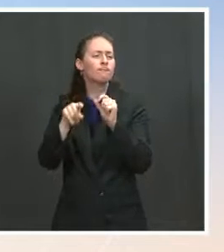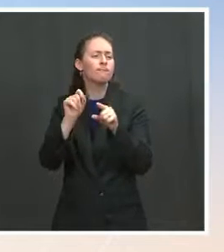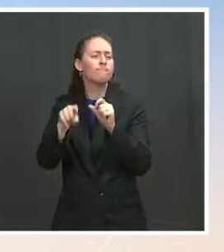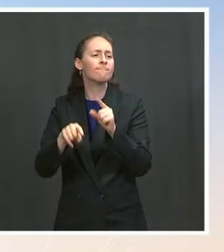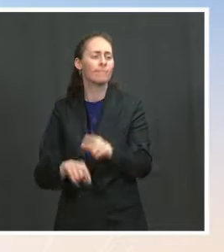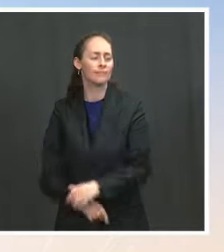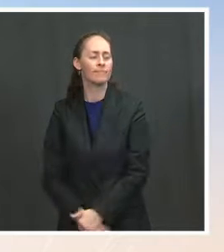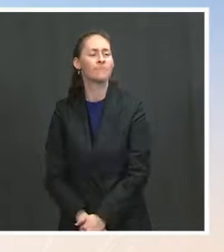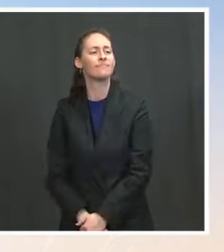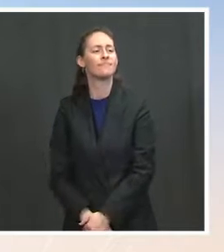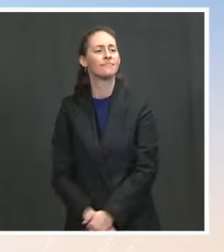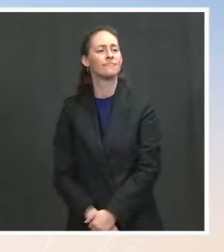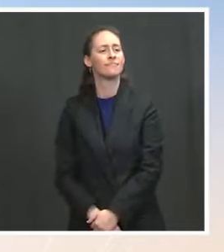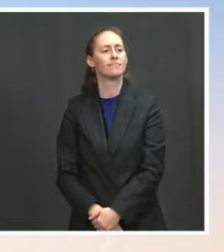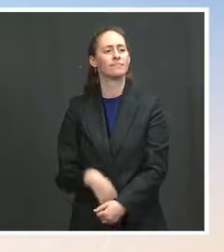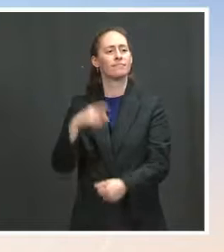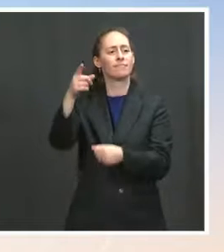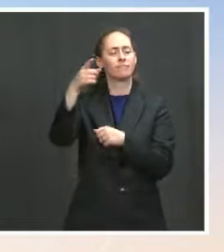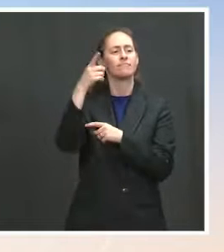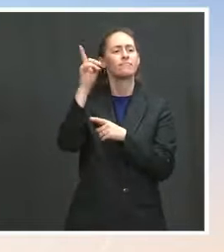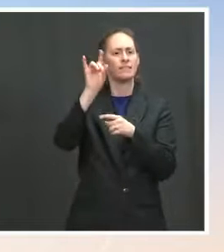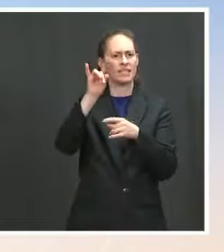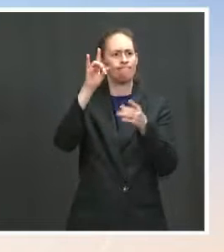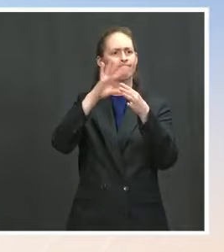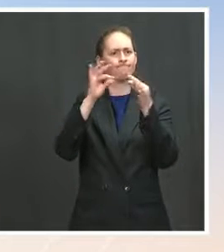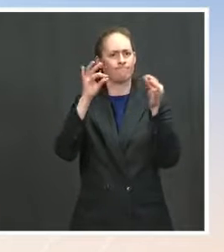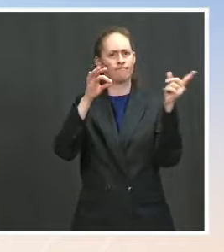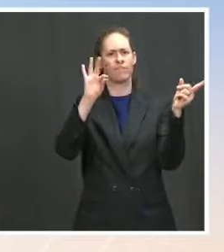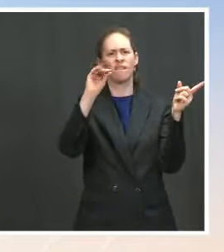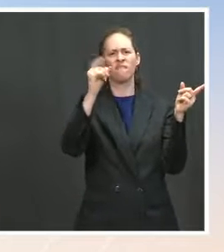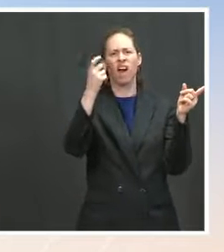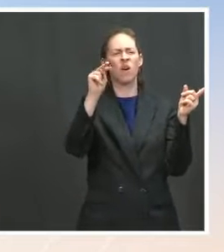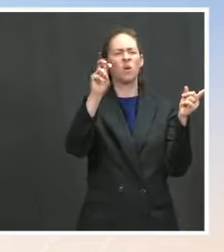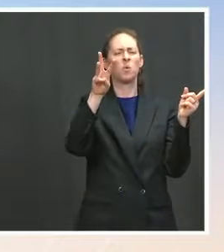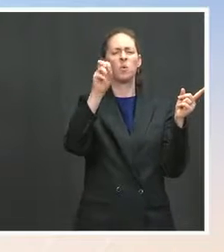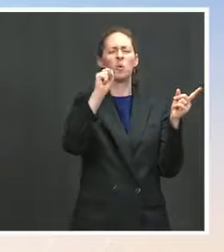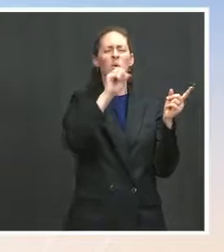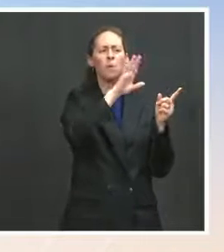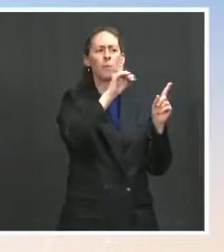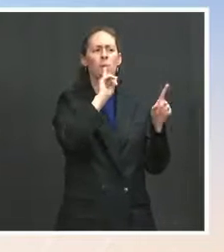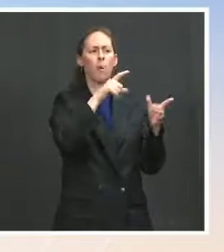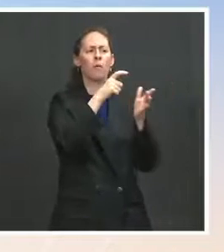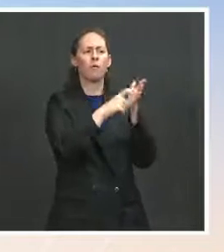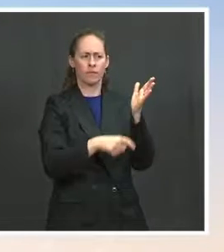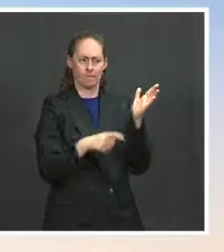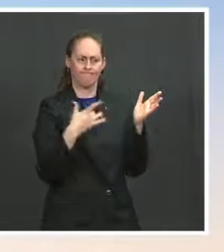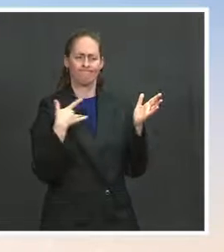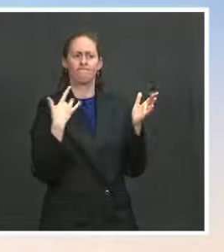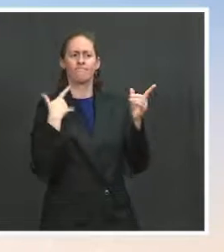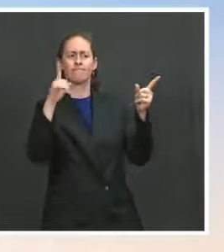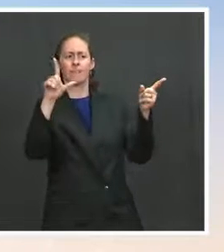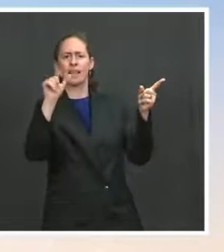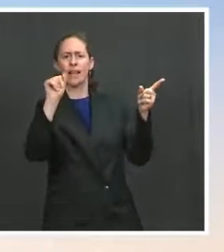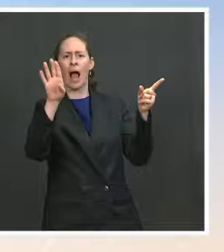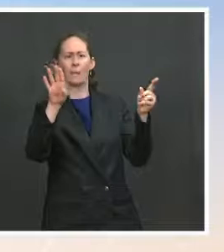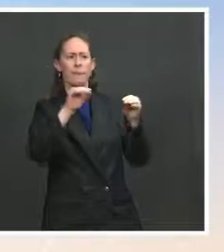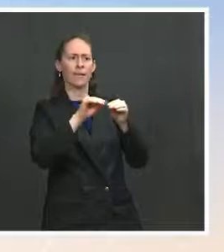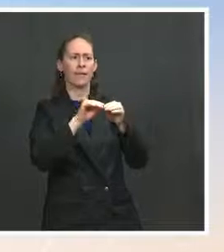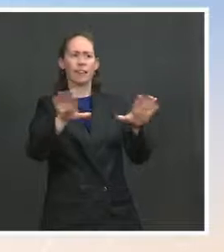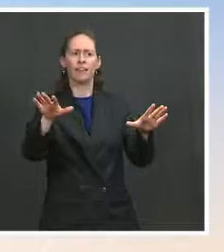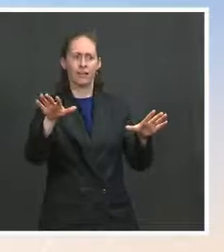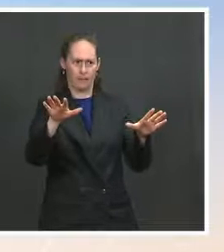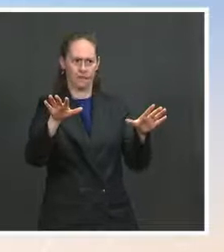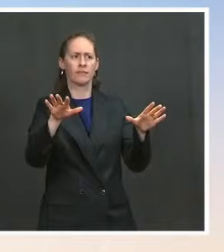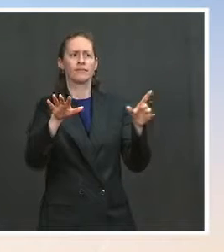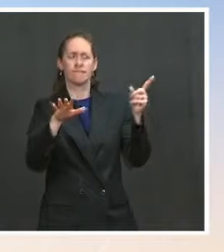report discussing it as basically the lab leak as a conspiracy. Collins denied, jumping